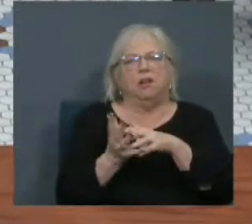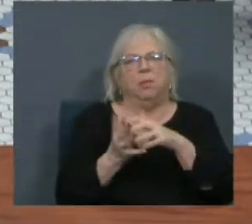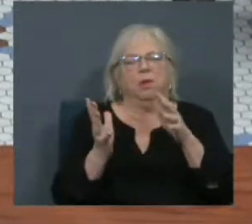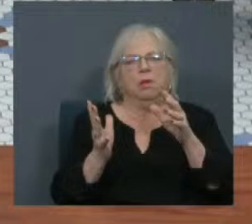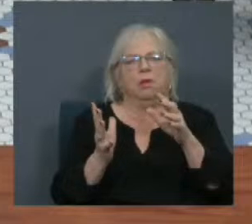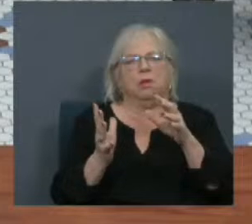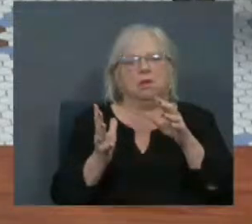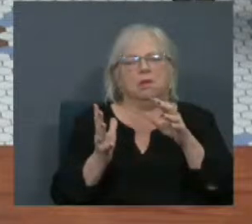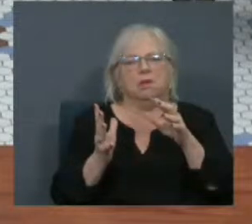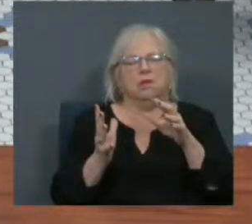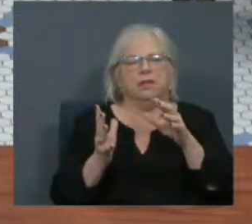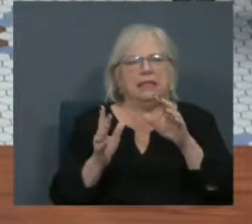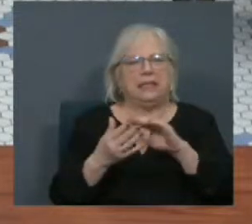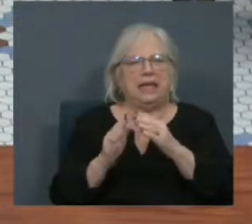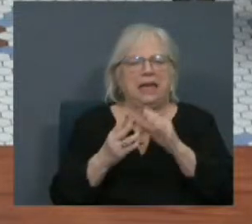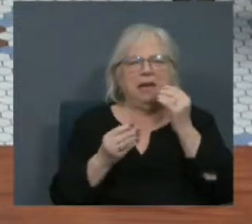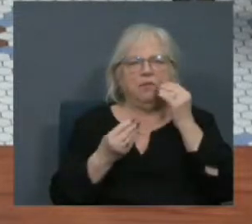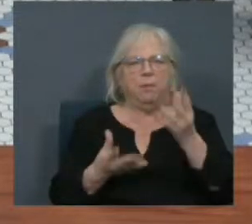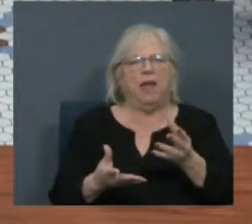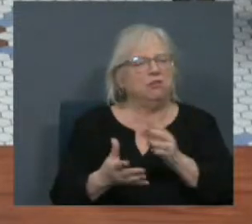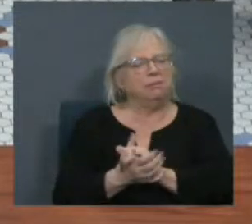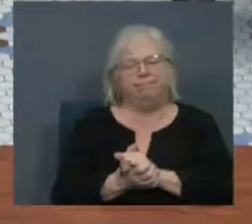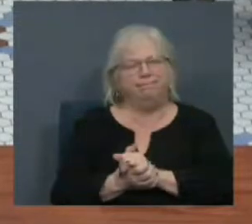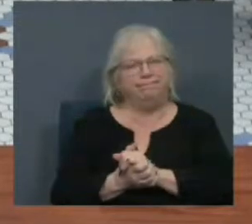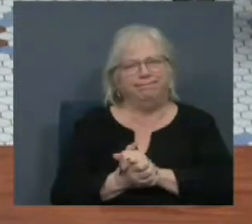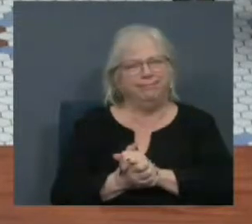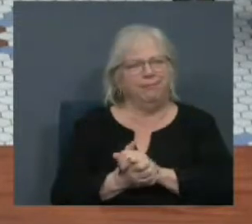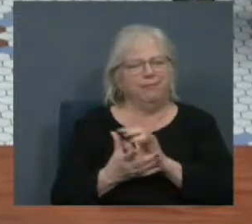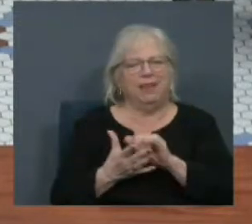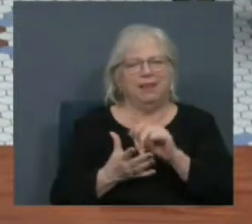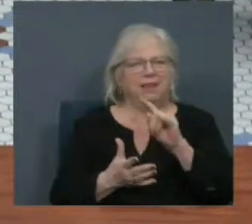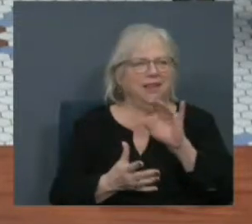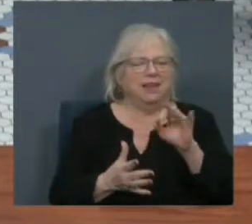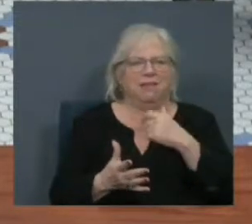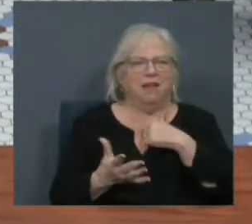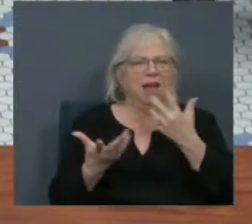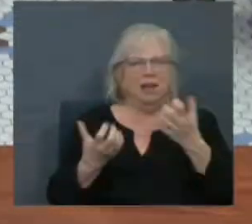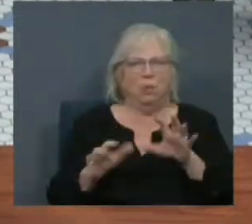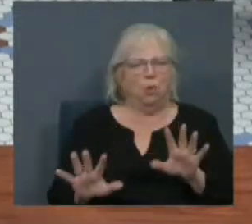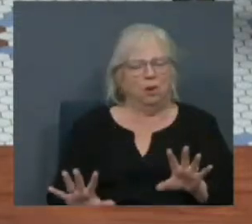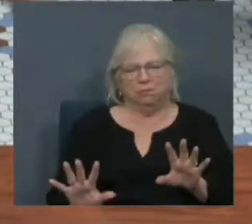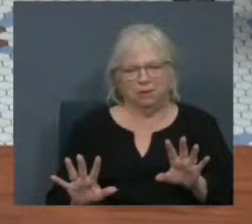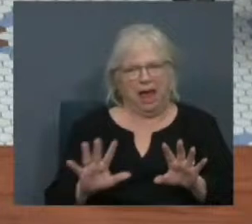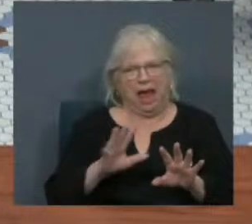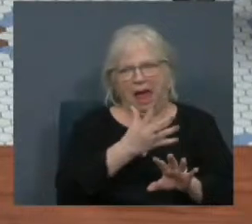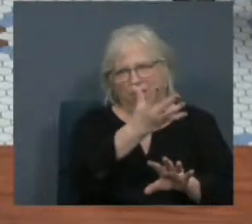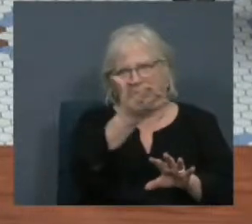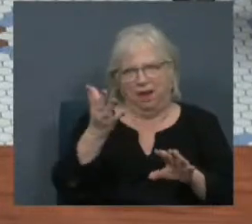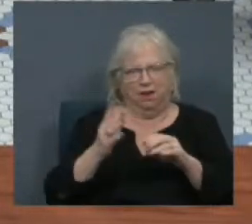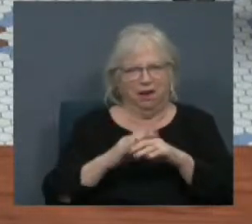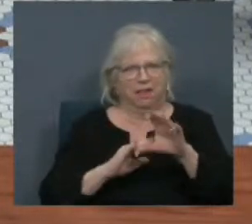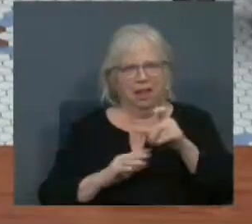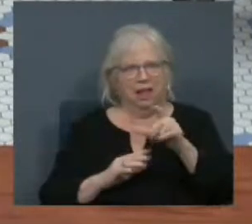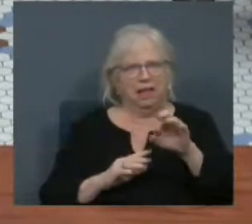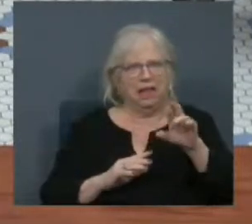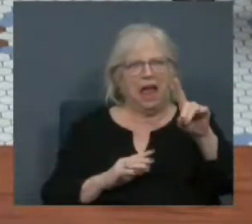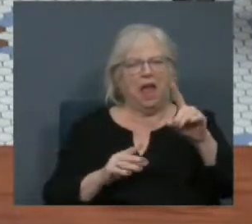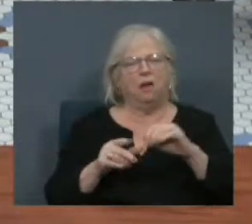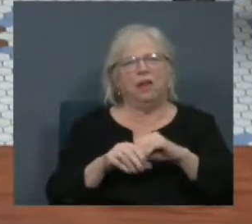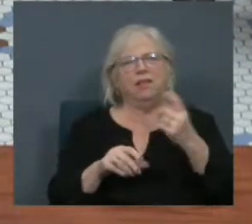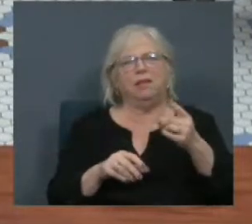people's personal, that's just stuff that I don't want just out there in the cloud, just in somebody's